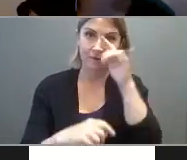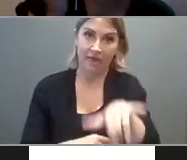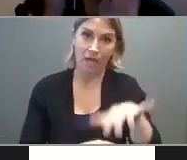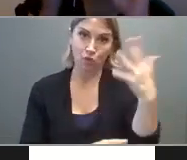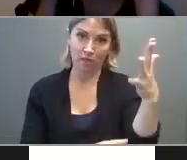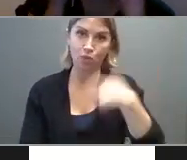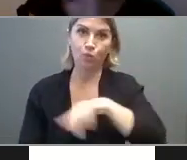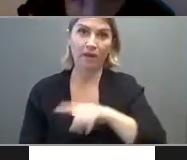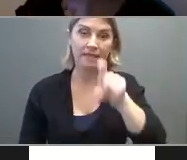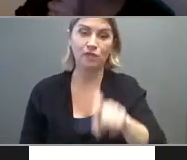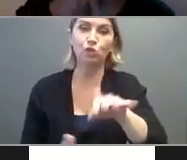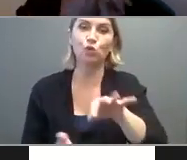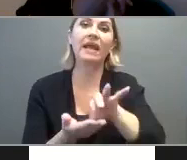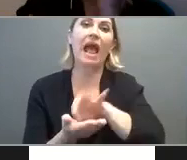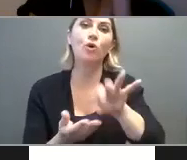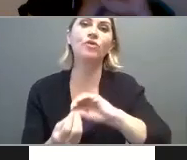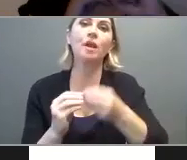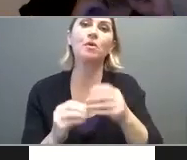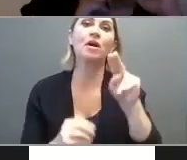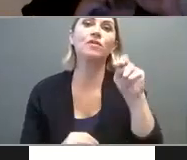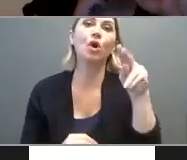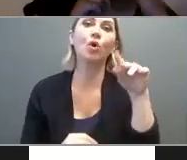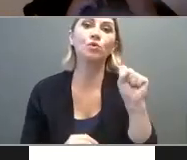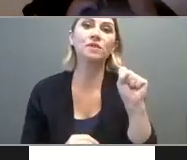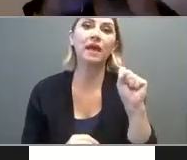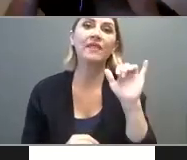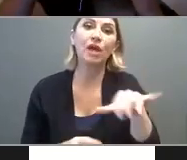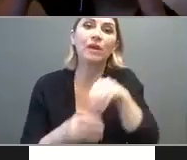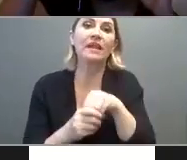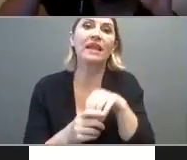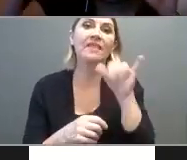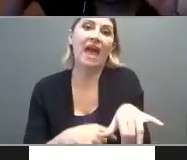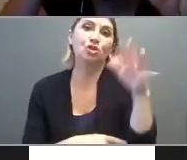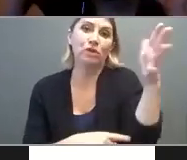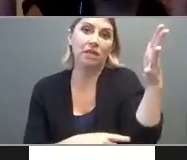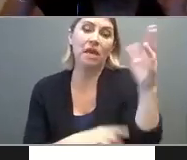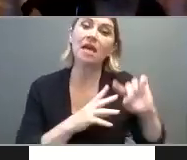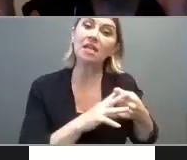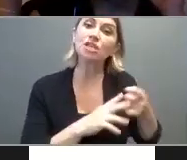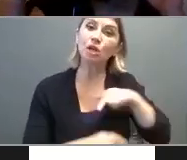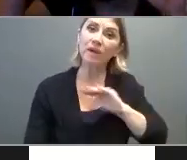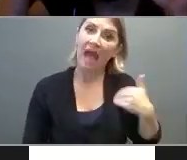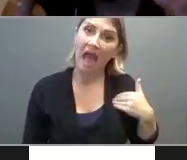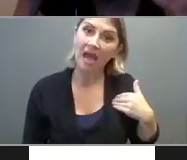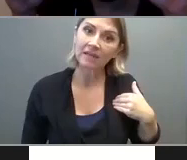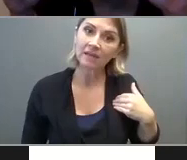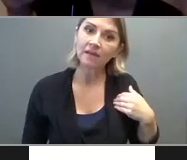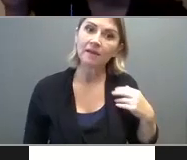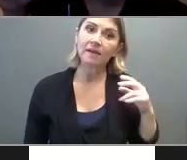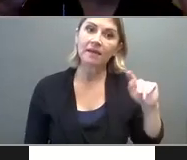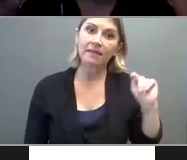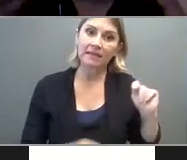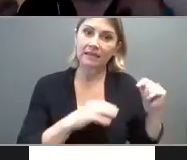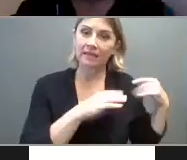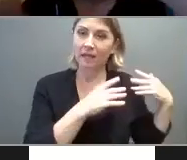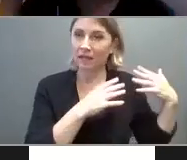we need to count the number of nodes there are in this tree. Initially, we had a summation of dn all that way